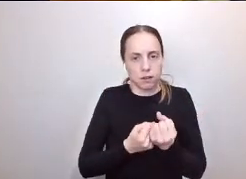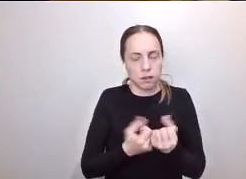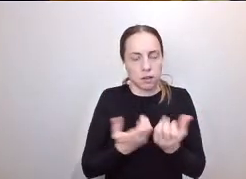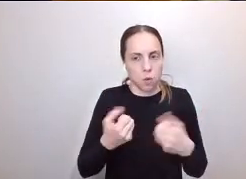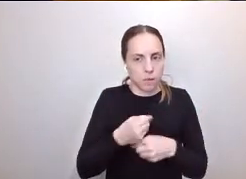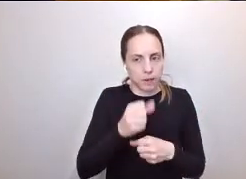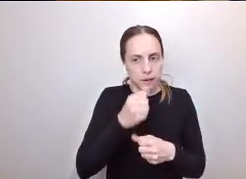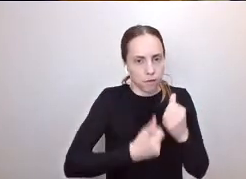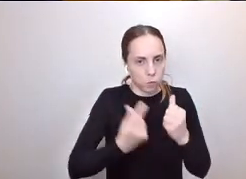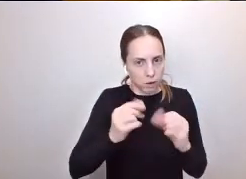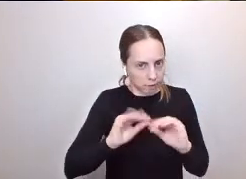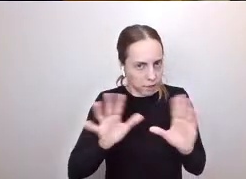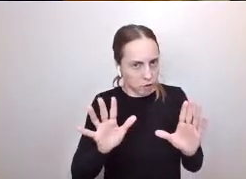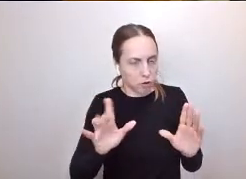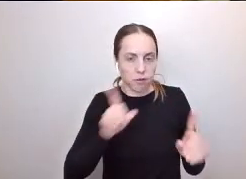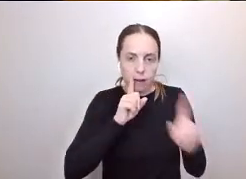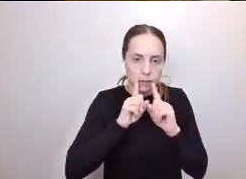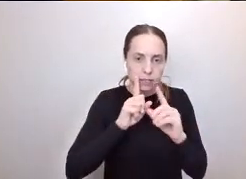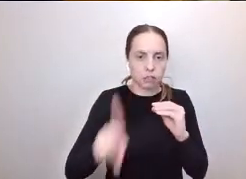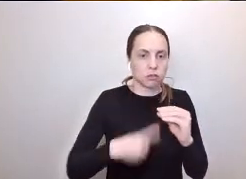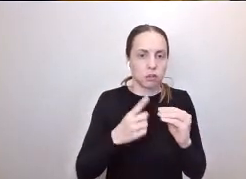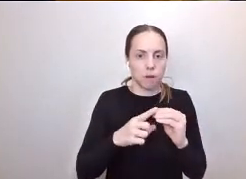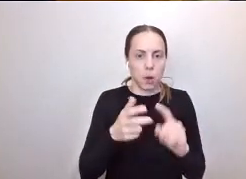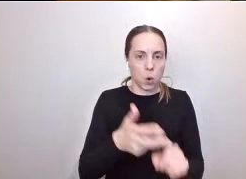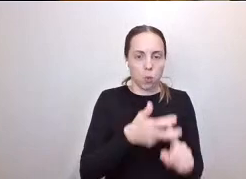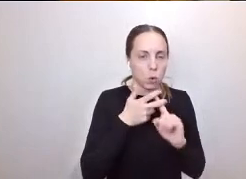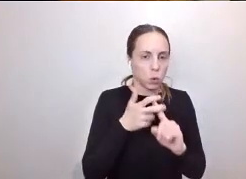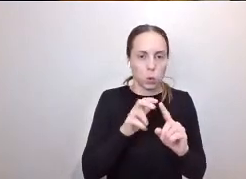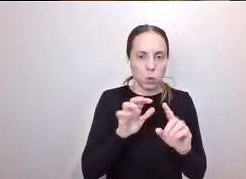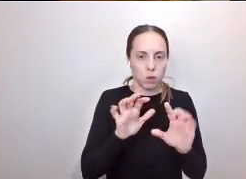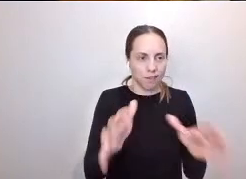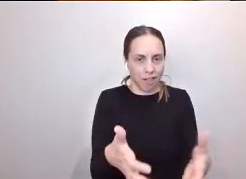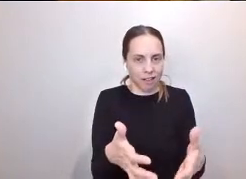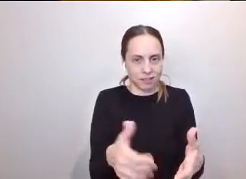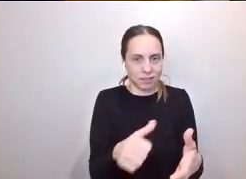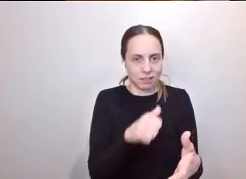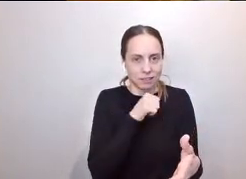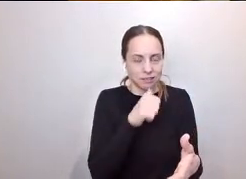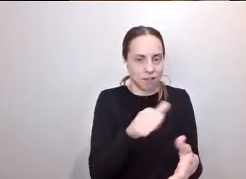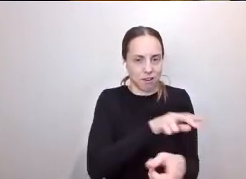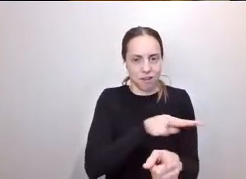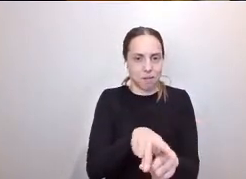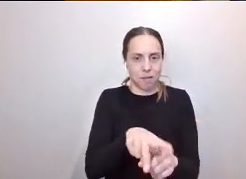about recruit classes is actually not relevant to the change that Councilmember Palmisano is proposing.